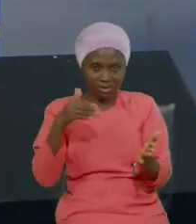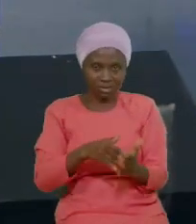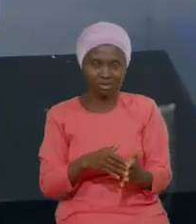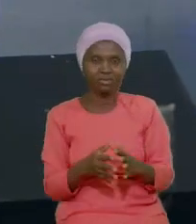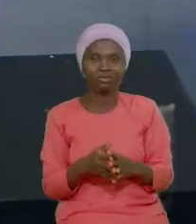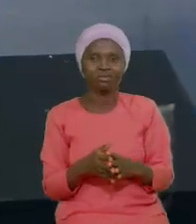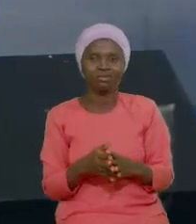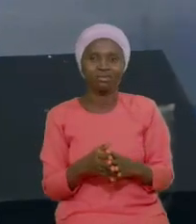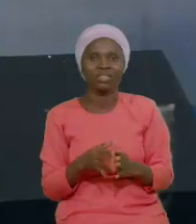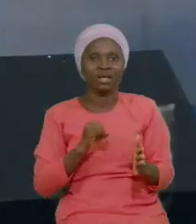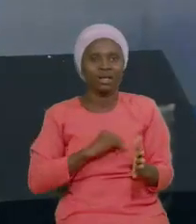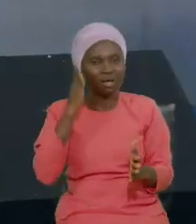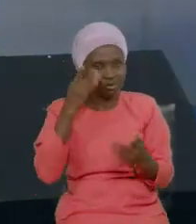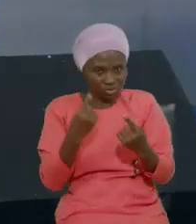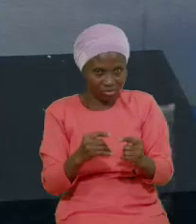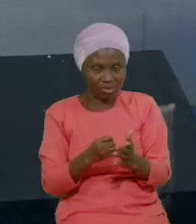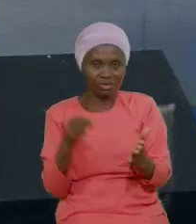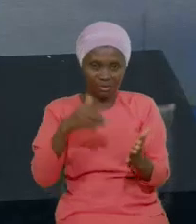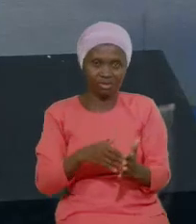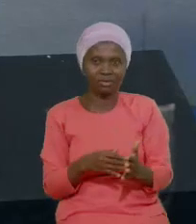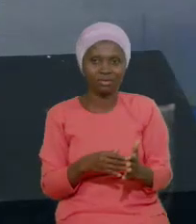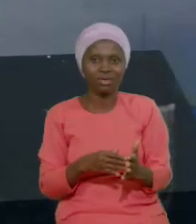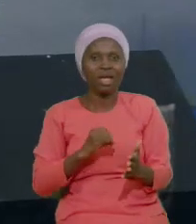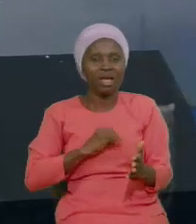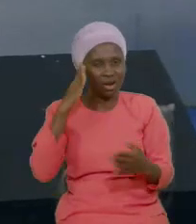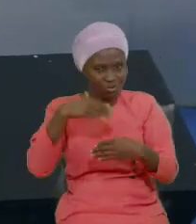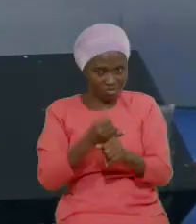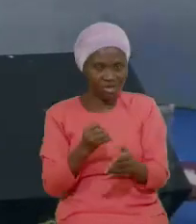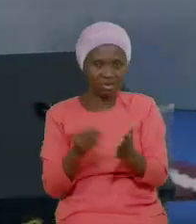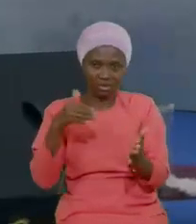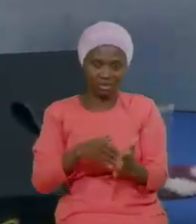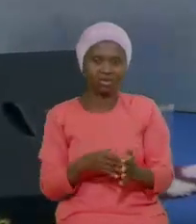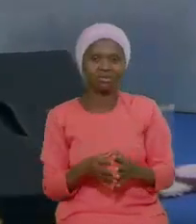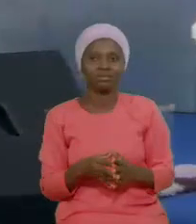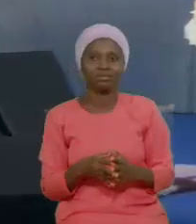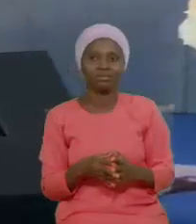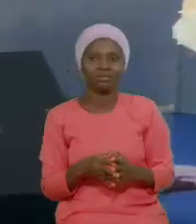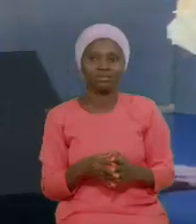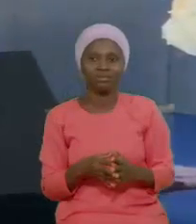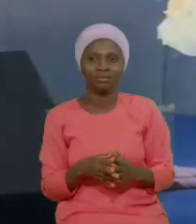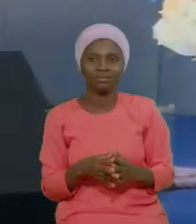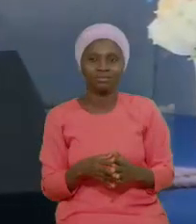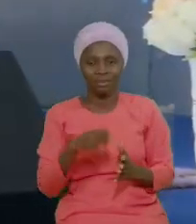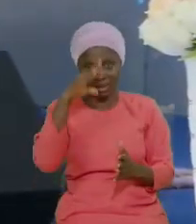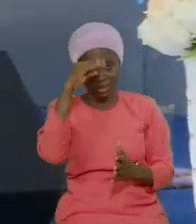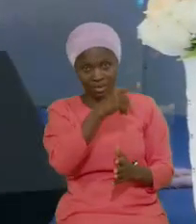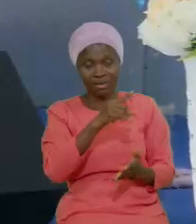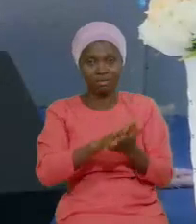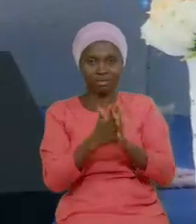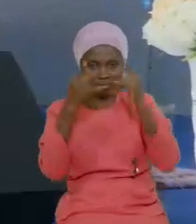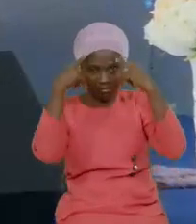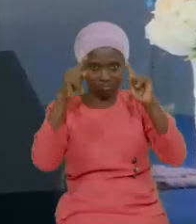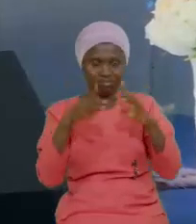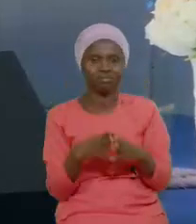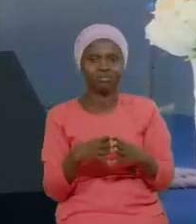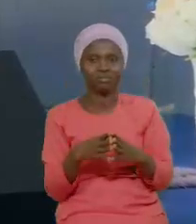I'll try it again. I'll make it again. He succeeded. And